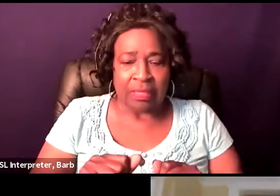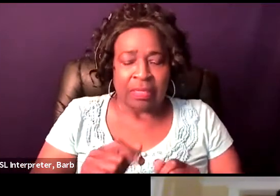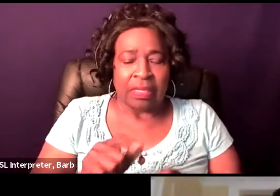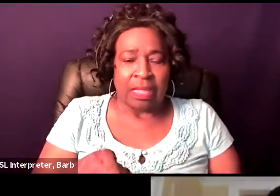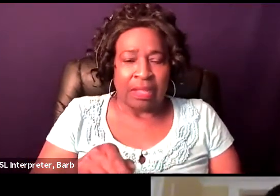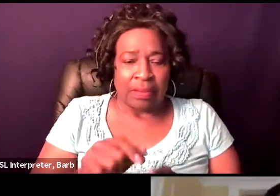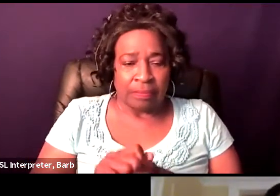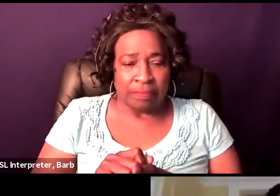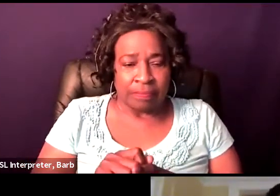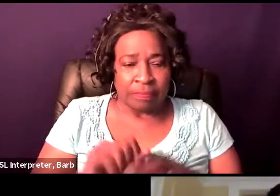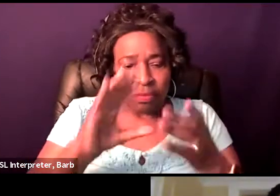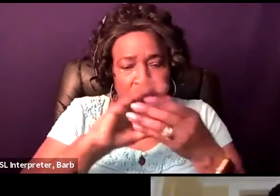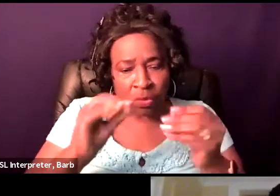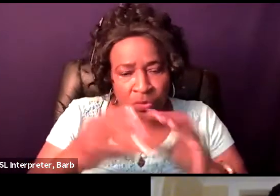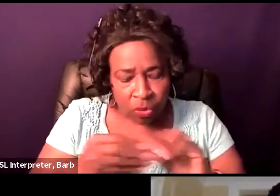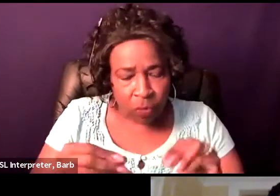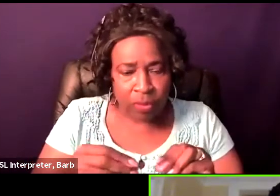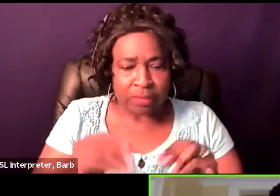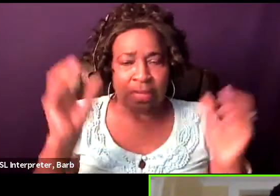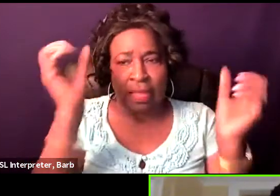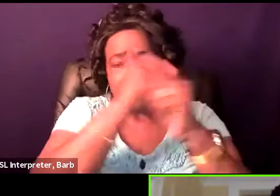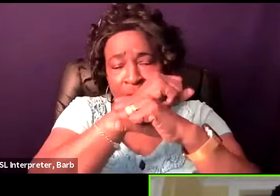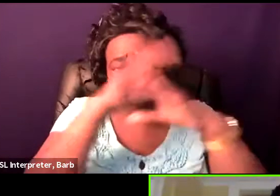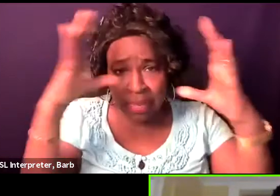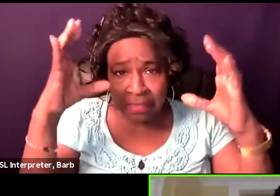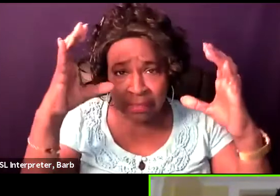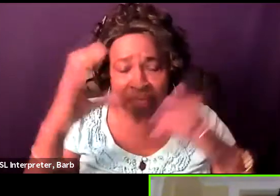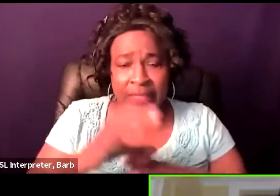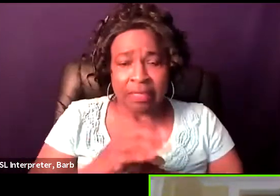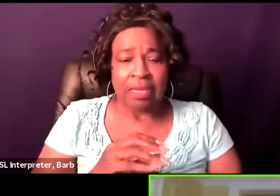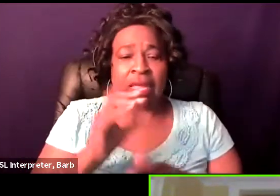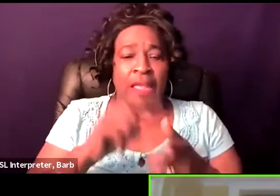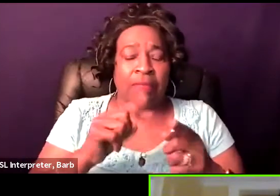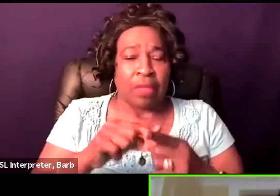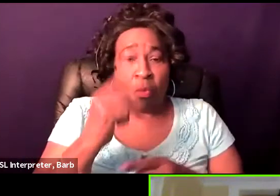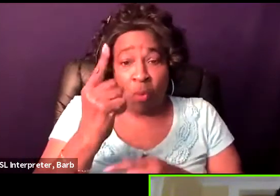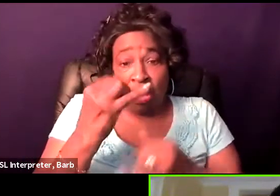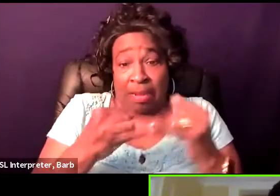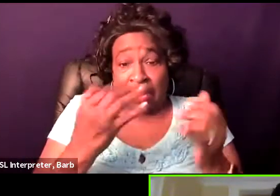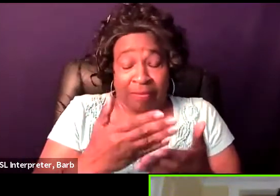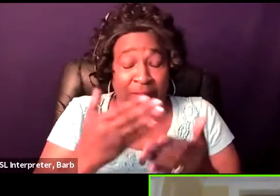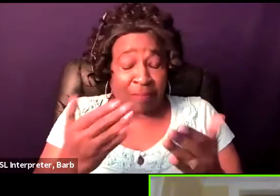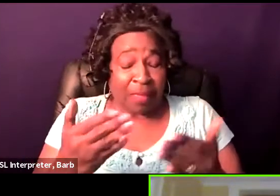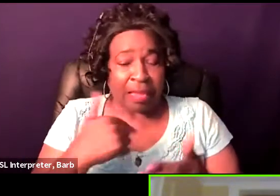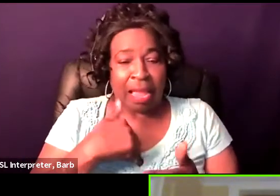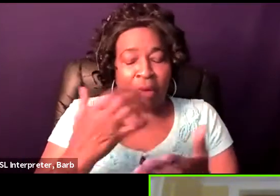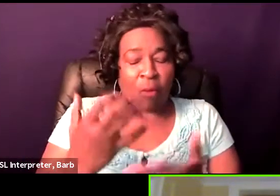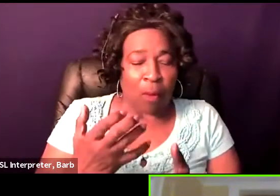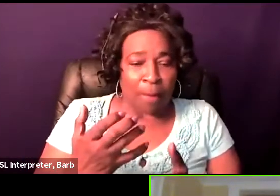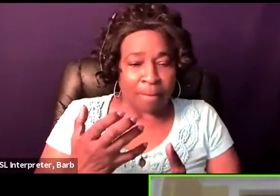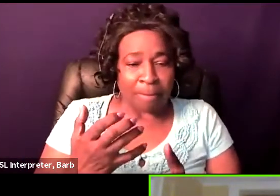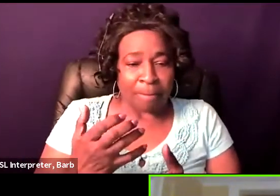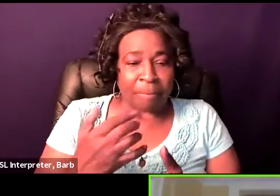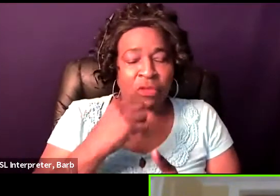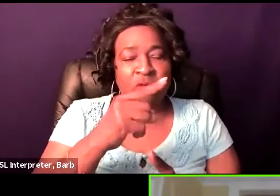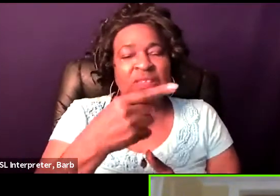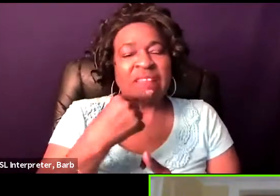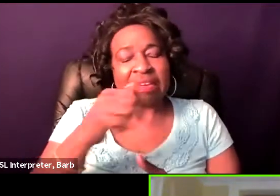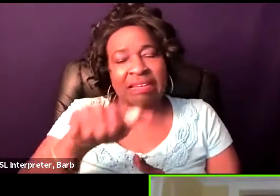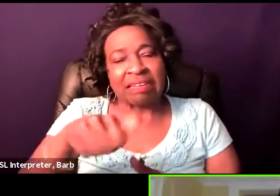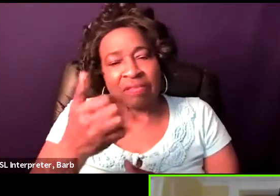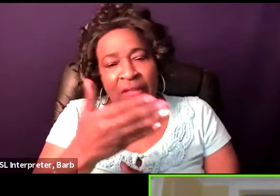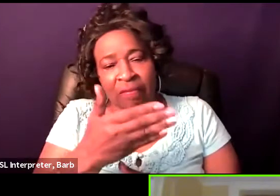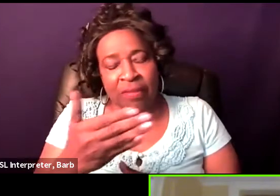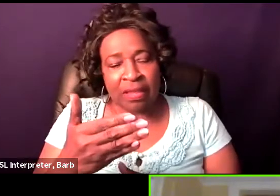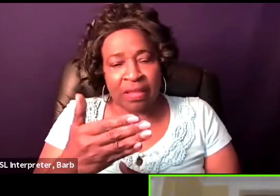the contours of this tech. Then one last thing, I swear to God. And you said another thing that you said,